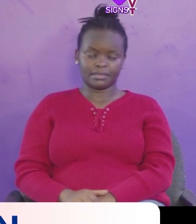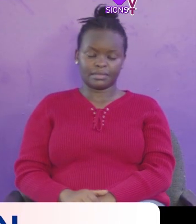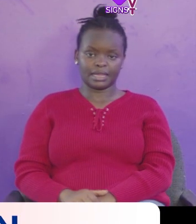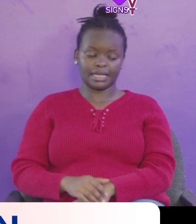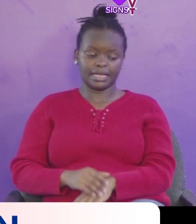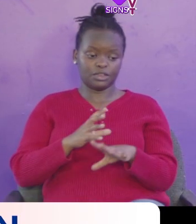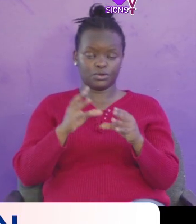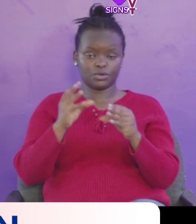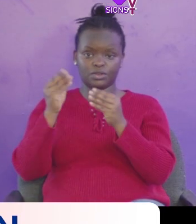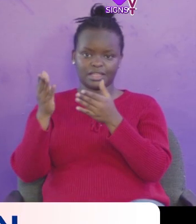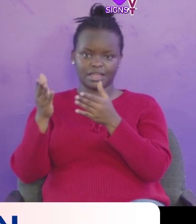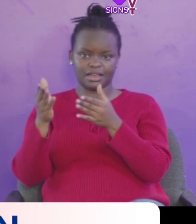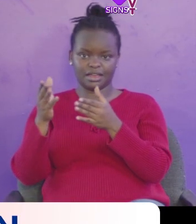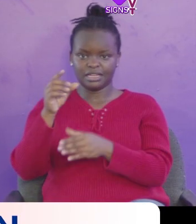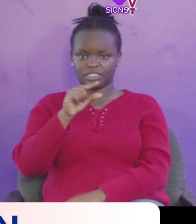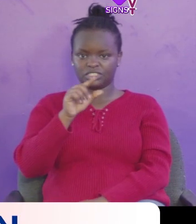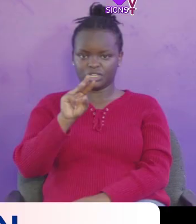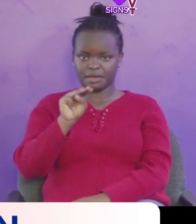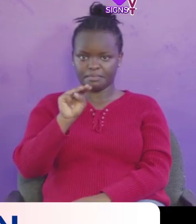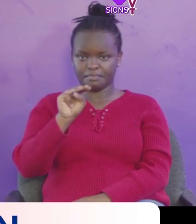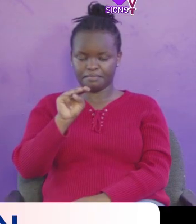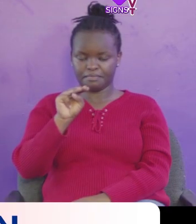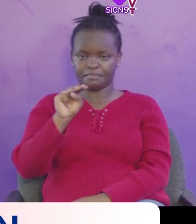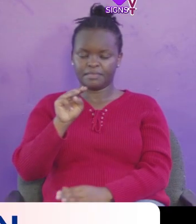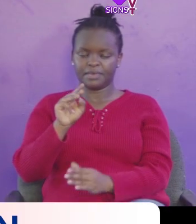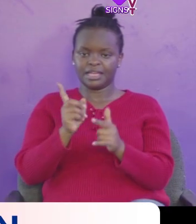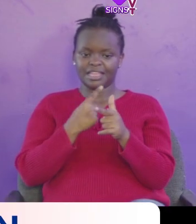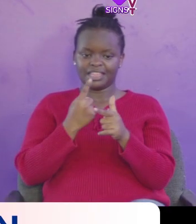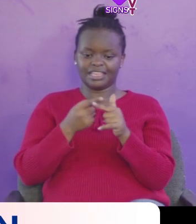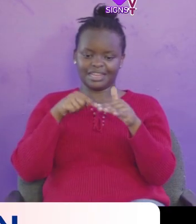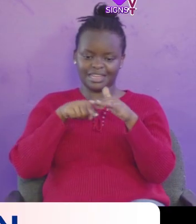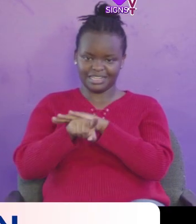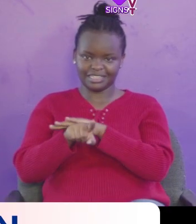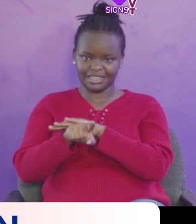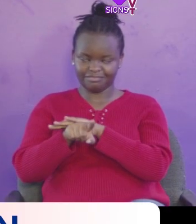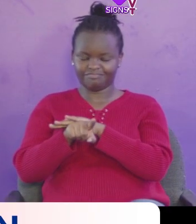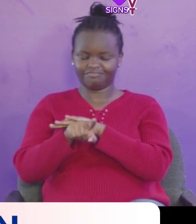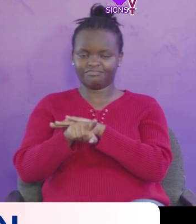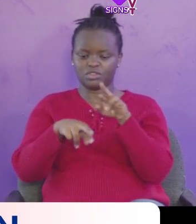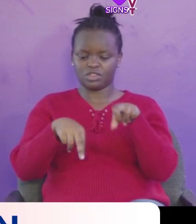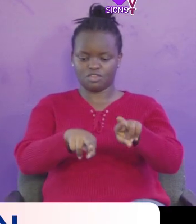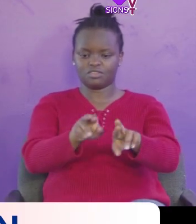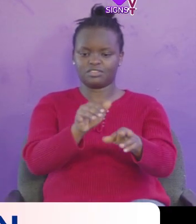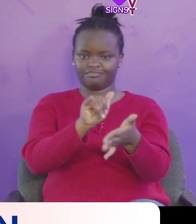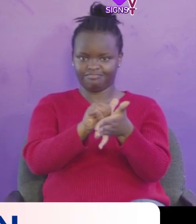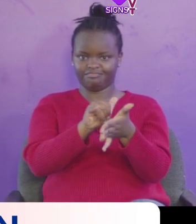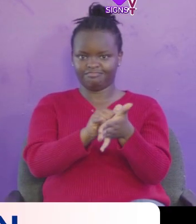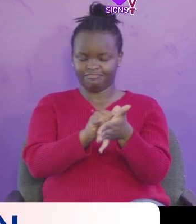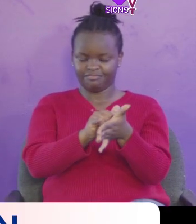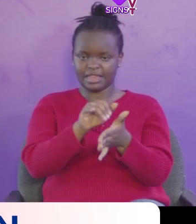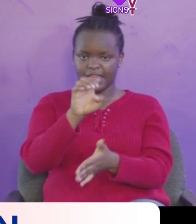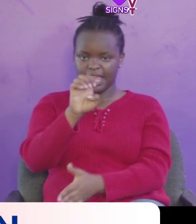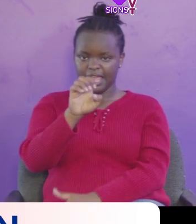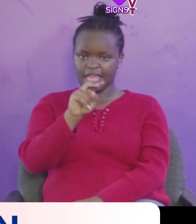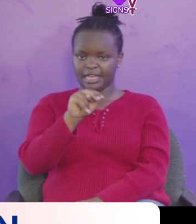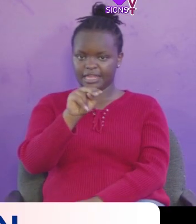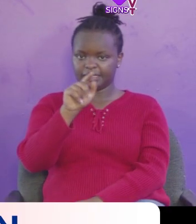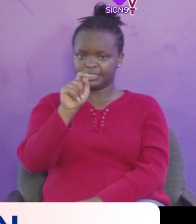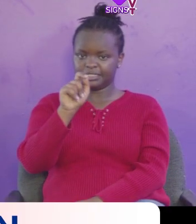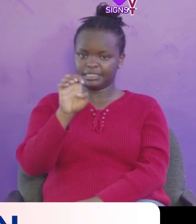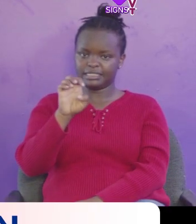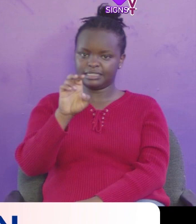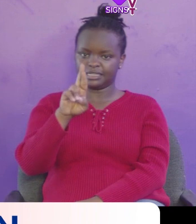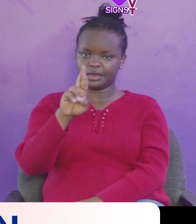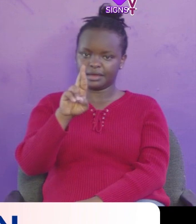Uende GM, General Motors. Yes. Uingie na hiyo Enterprise Road. huko side ya Enterprise Road, ile side nyingine, na